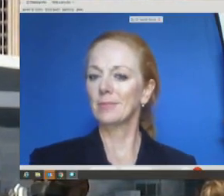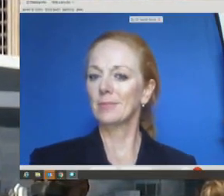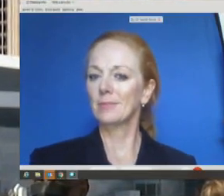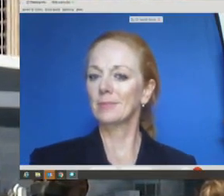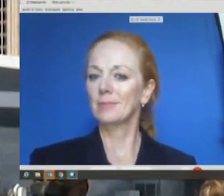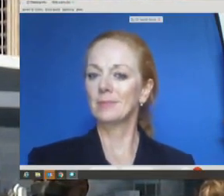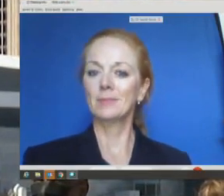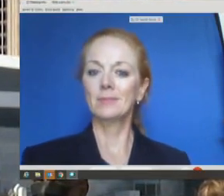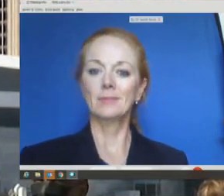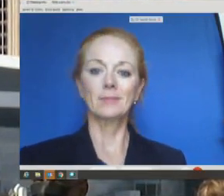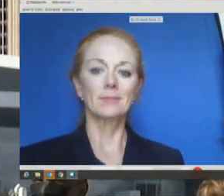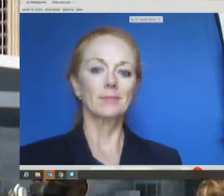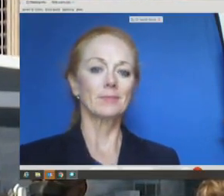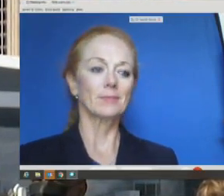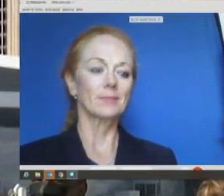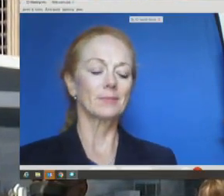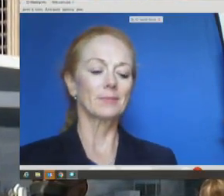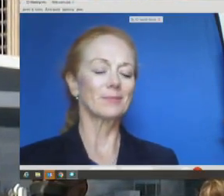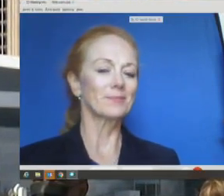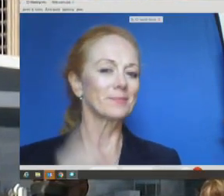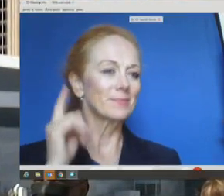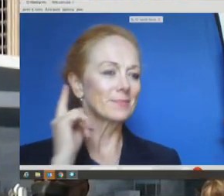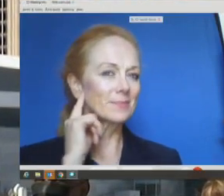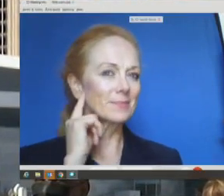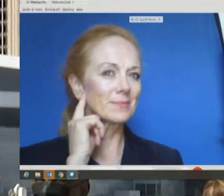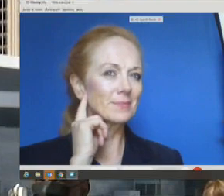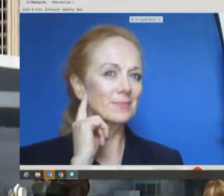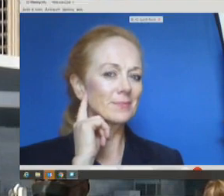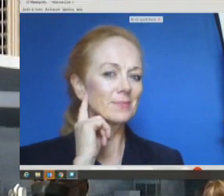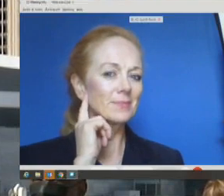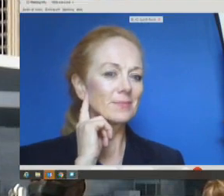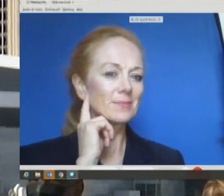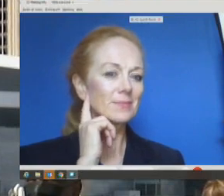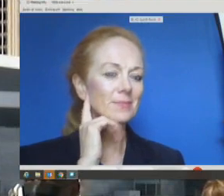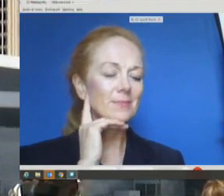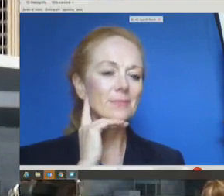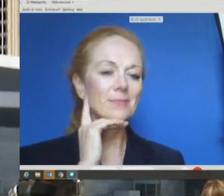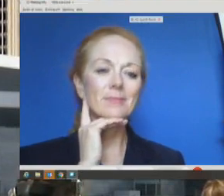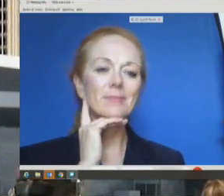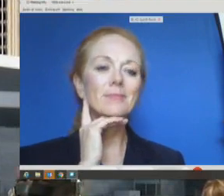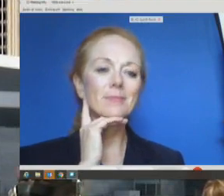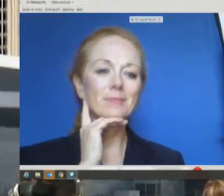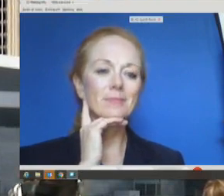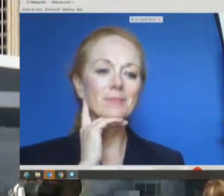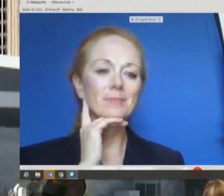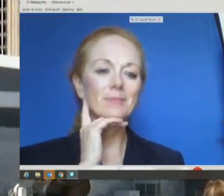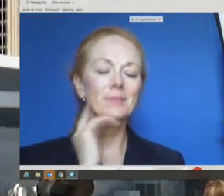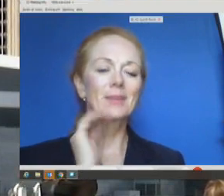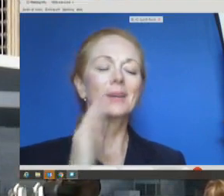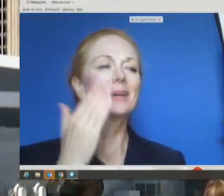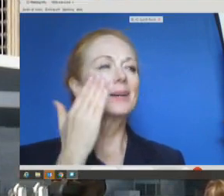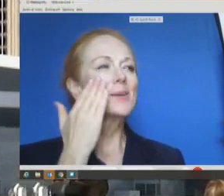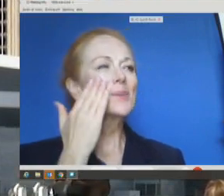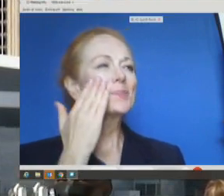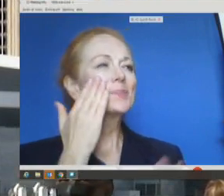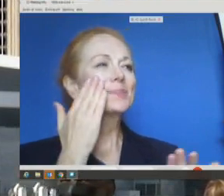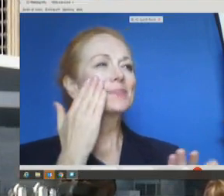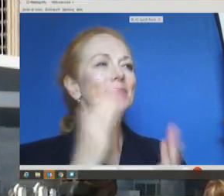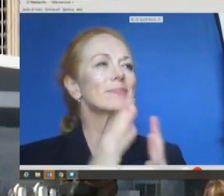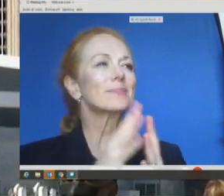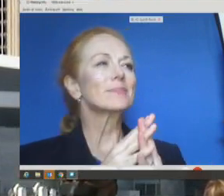cocaine that he ingested, I can't tell you if that was lethal regardless of medical attention or